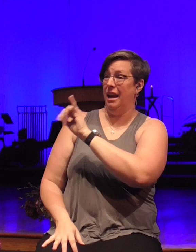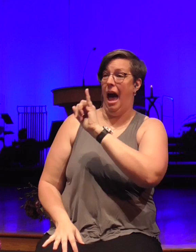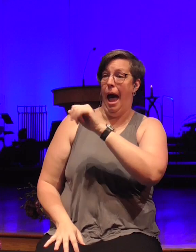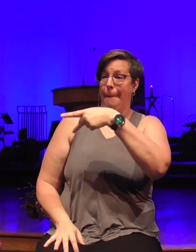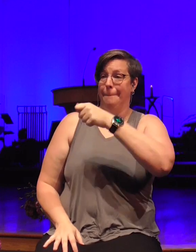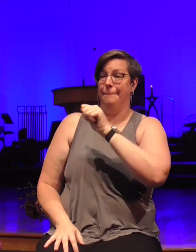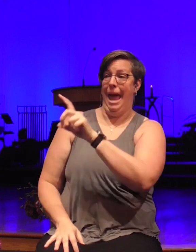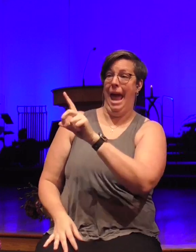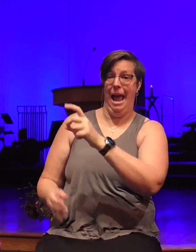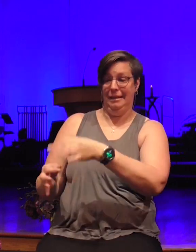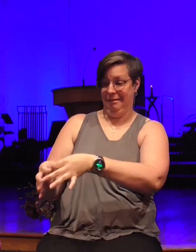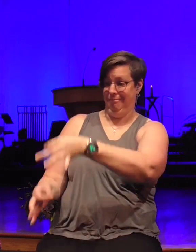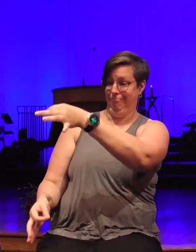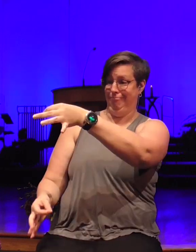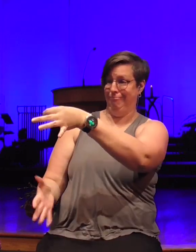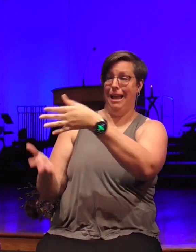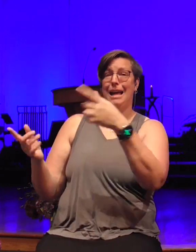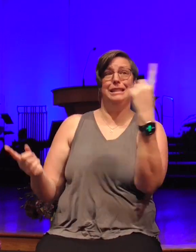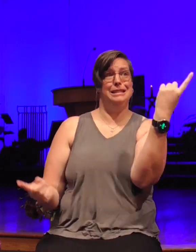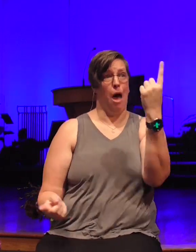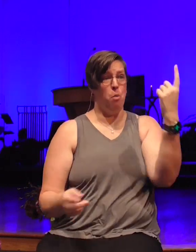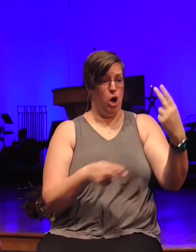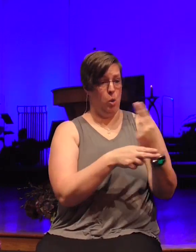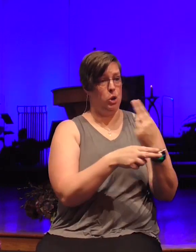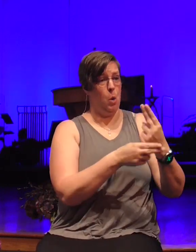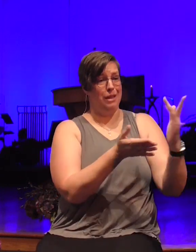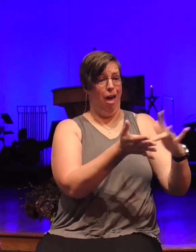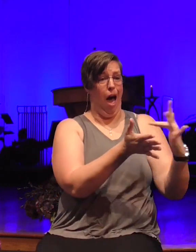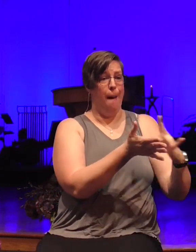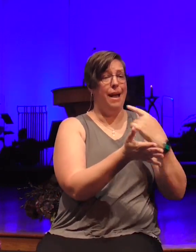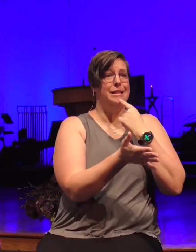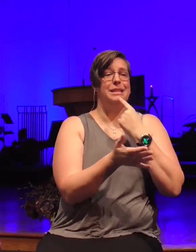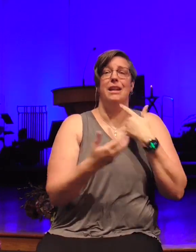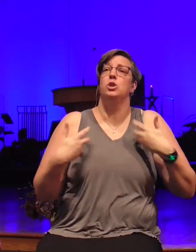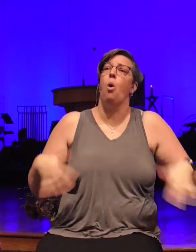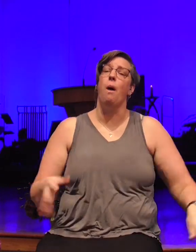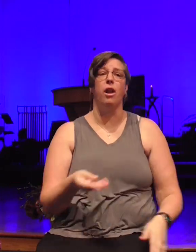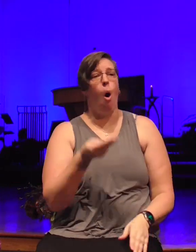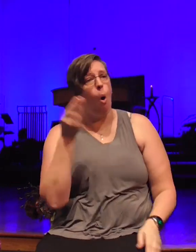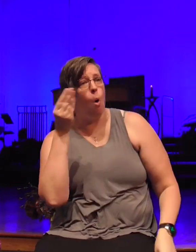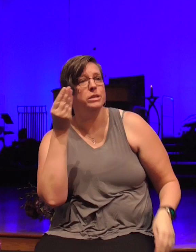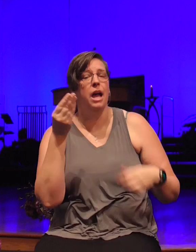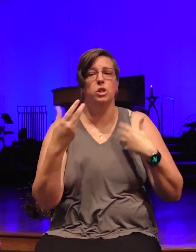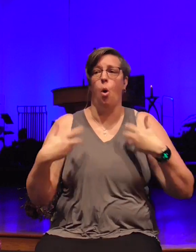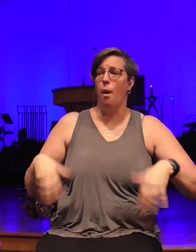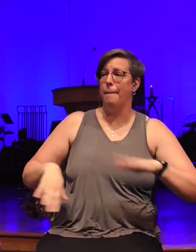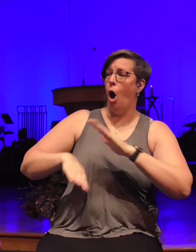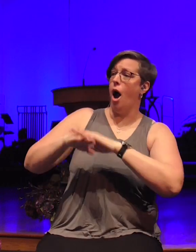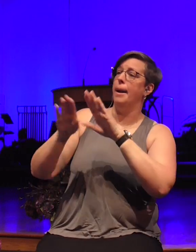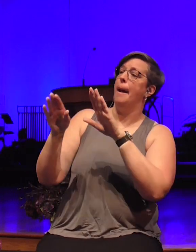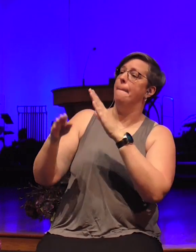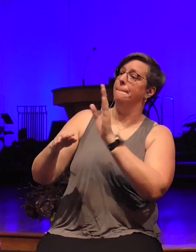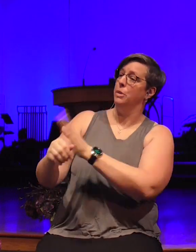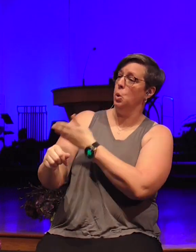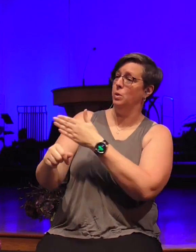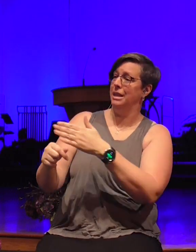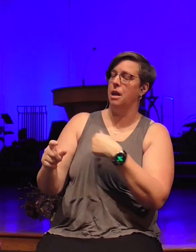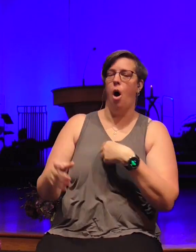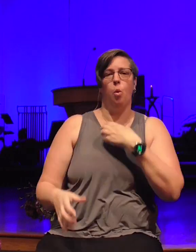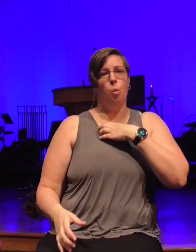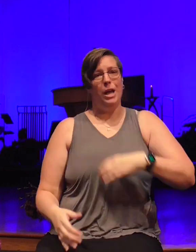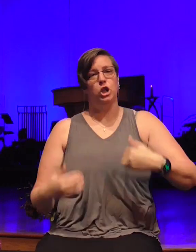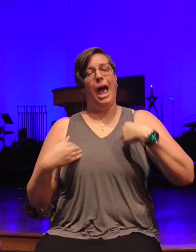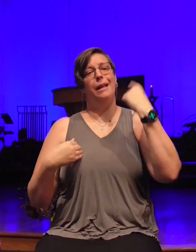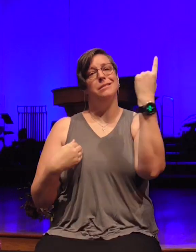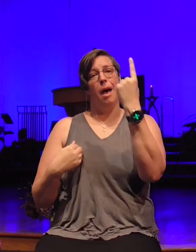along the way, somebody who was using their iPad said, I don't want to hold my iPad. I don't want to put it on a music stand. I wish I had something that I could